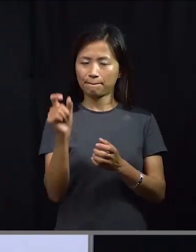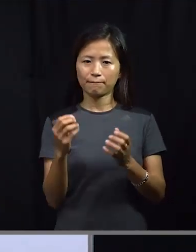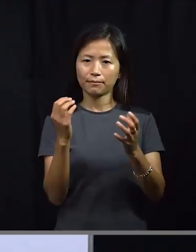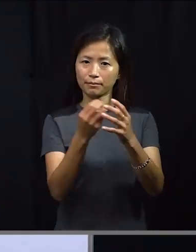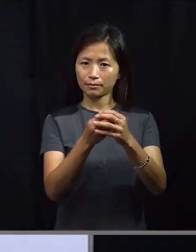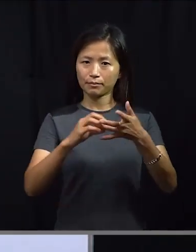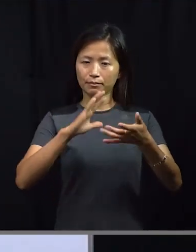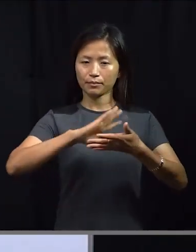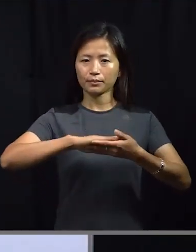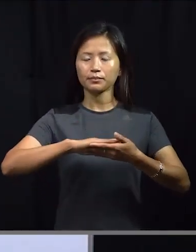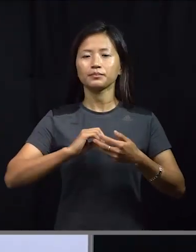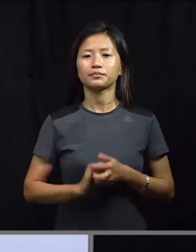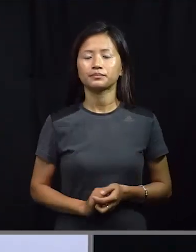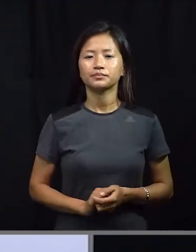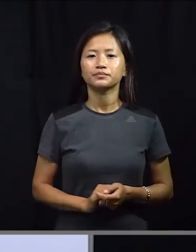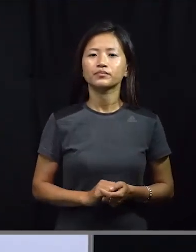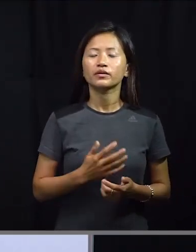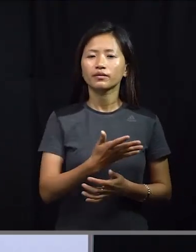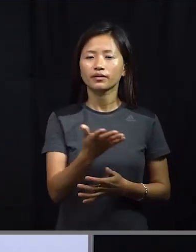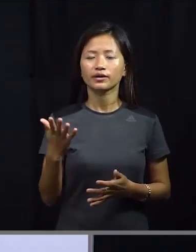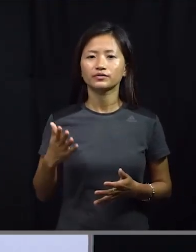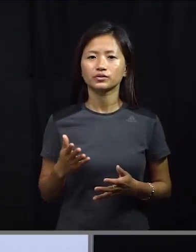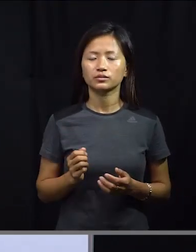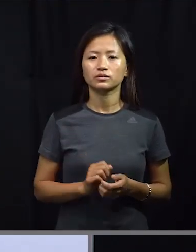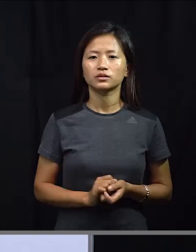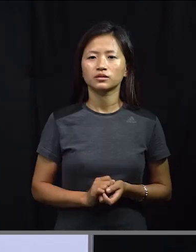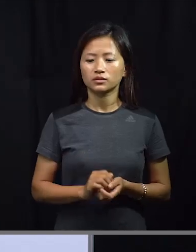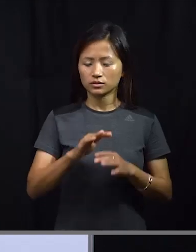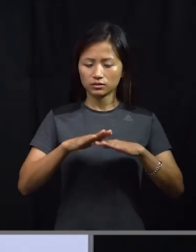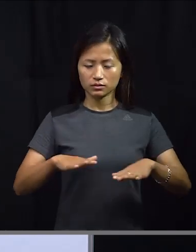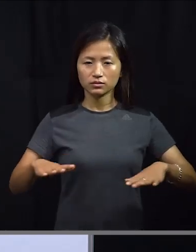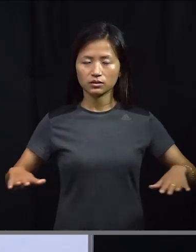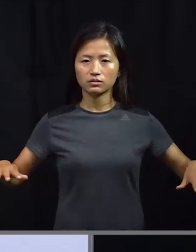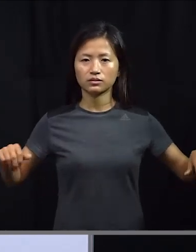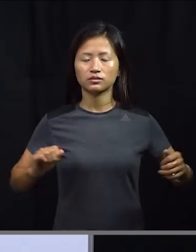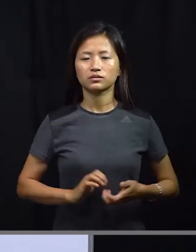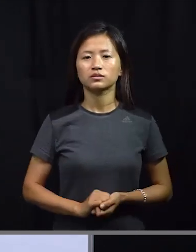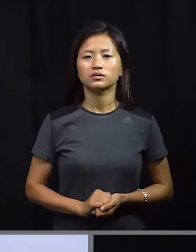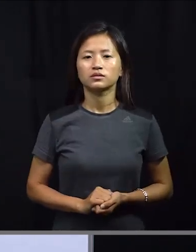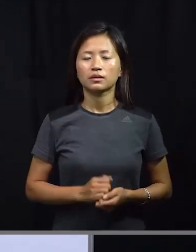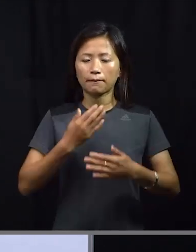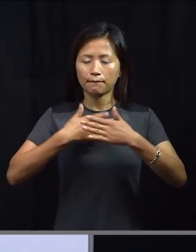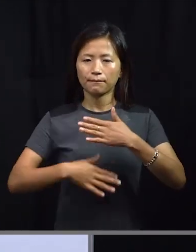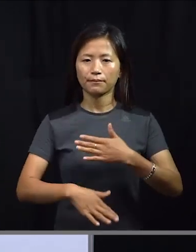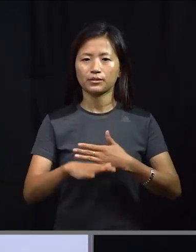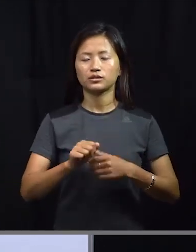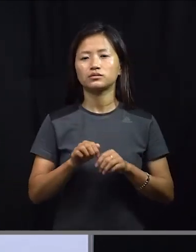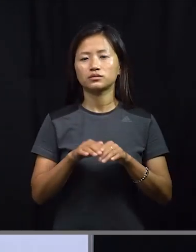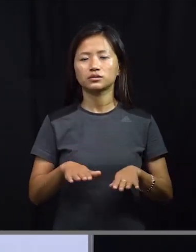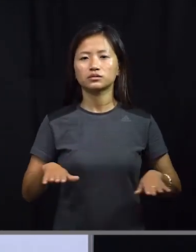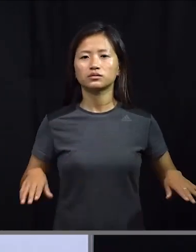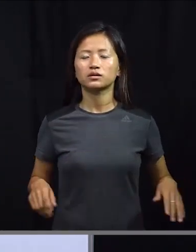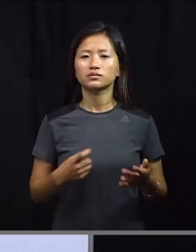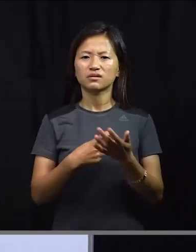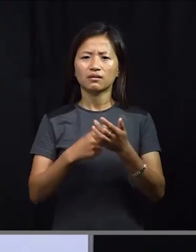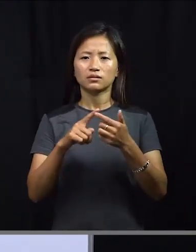what happens is that they have to beget children. they have to give birth to children. And this is the